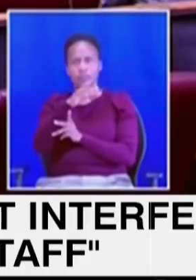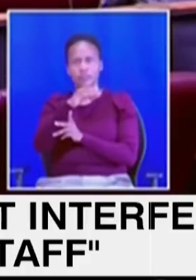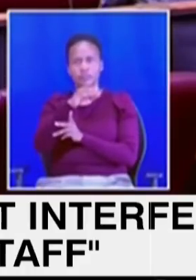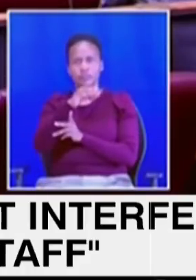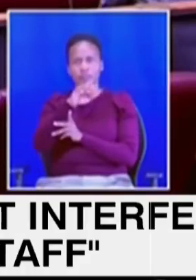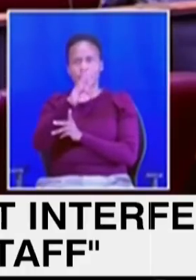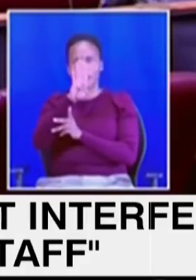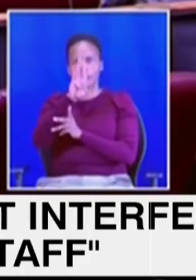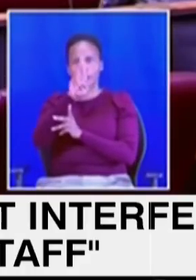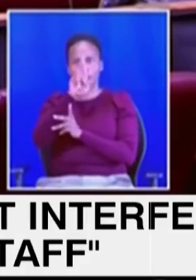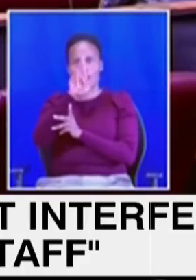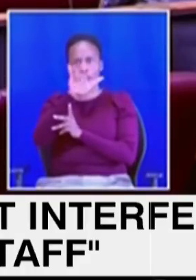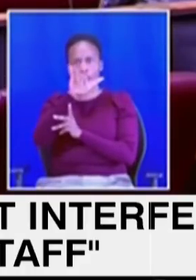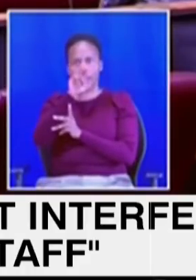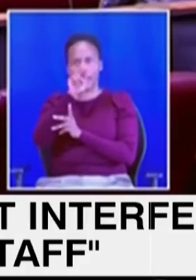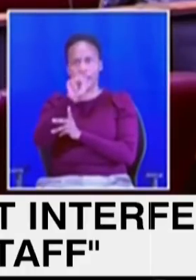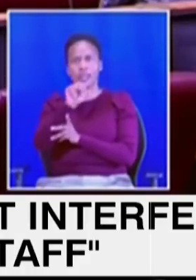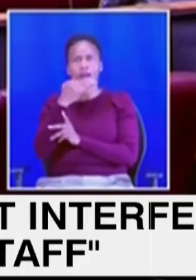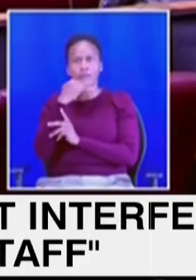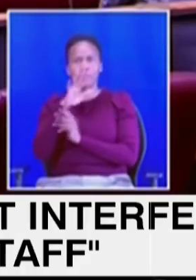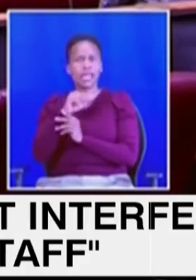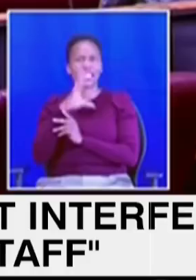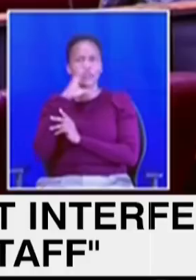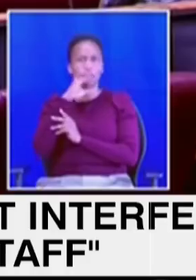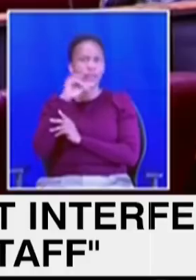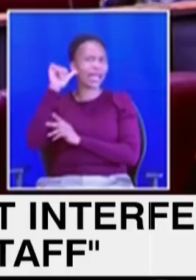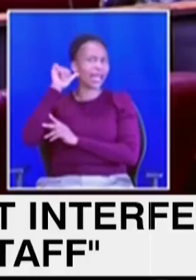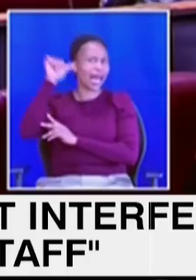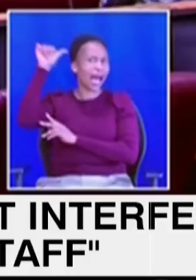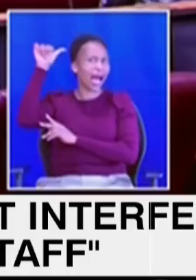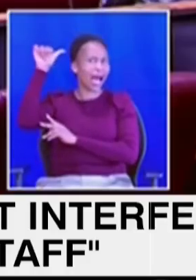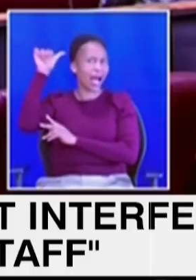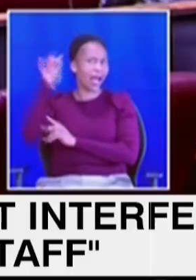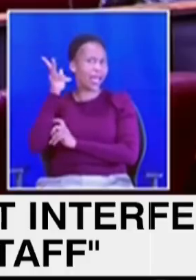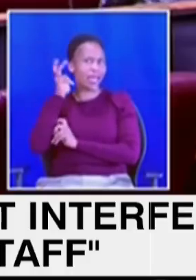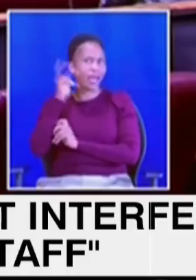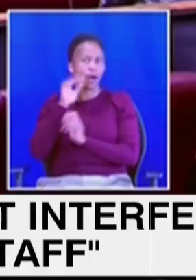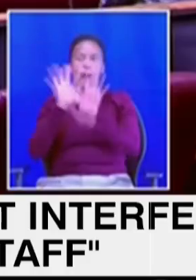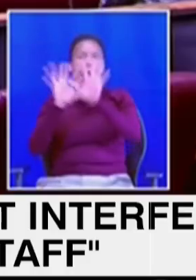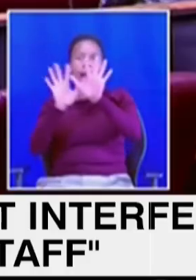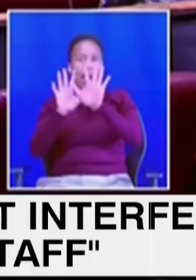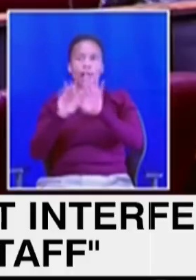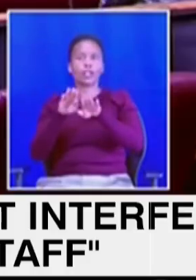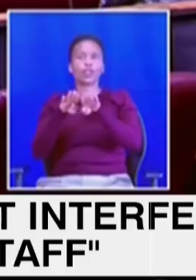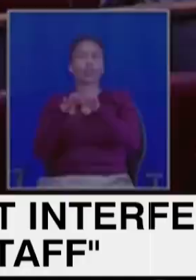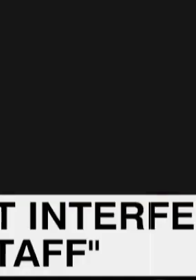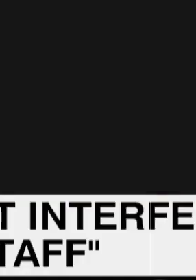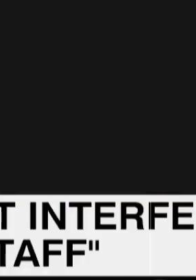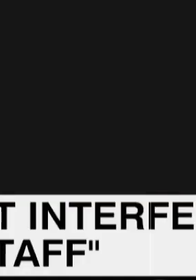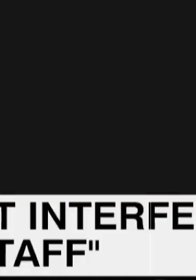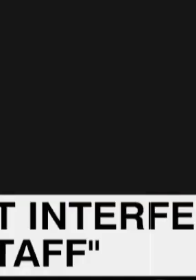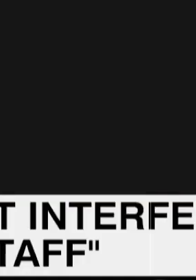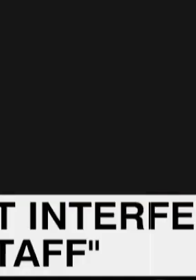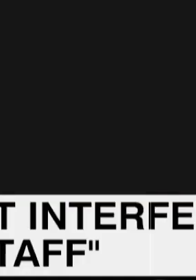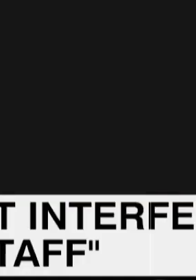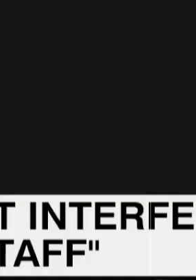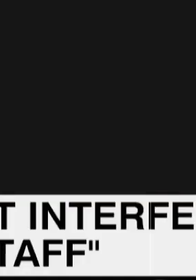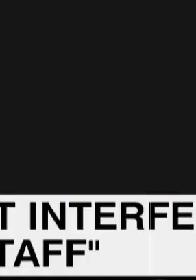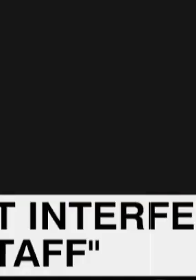bit, of course, louder, but slower. Am I more audible now,